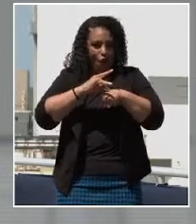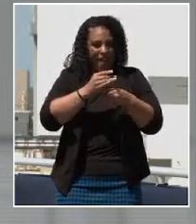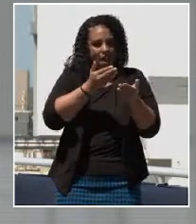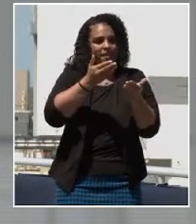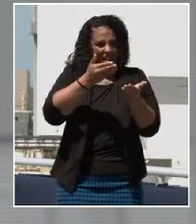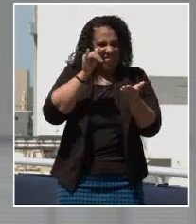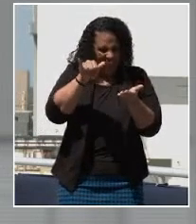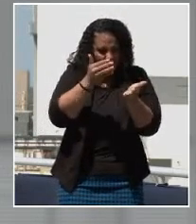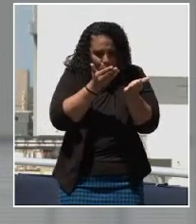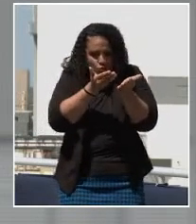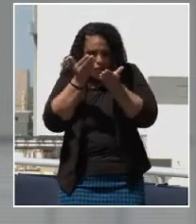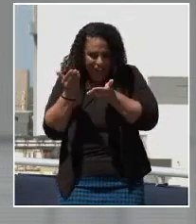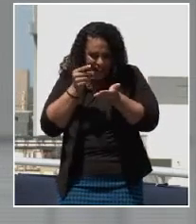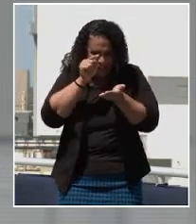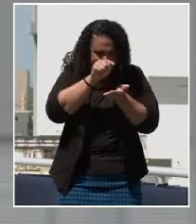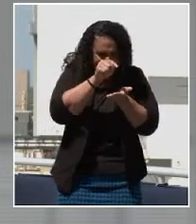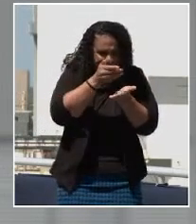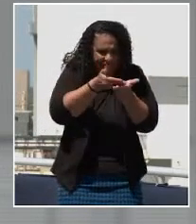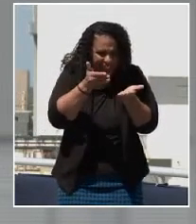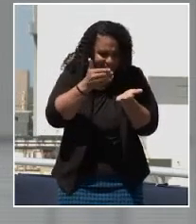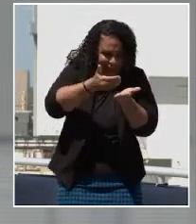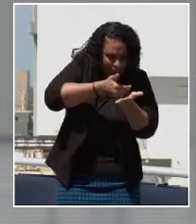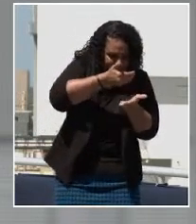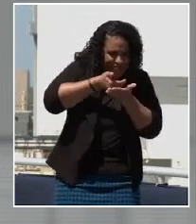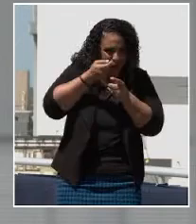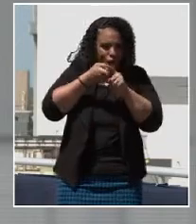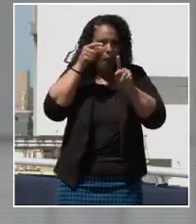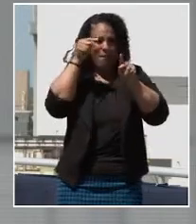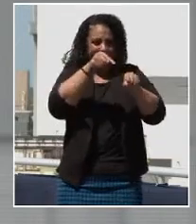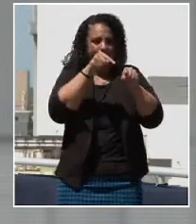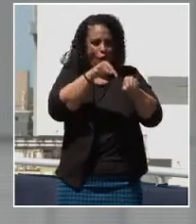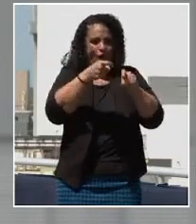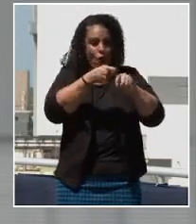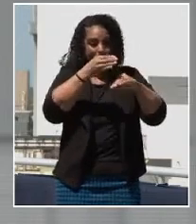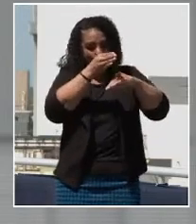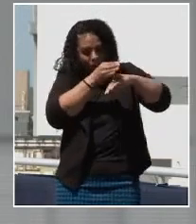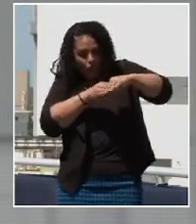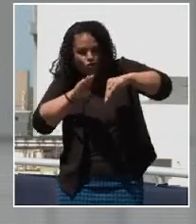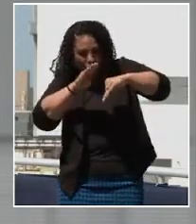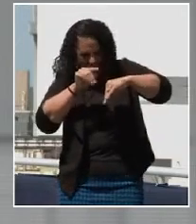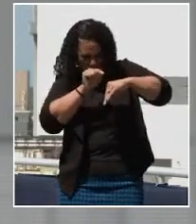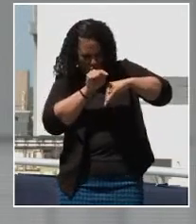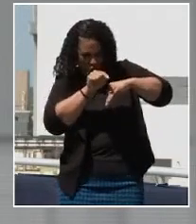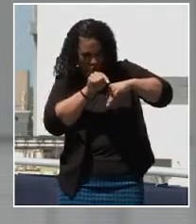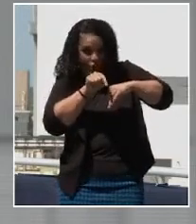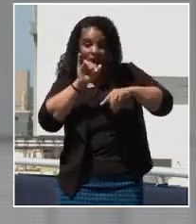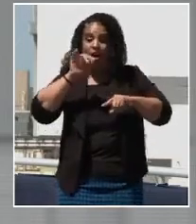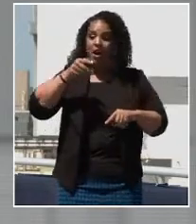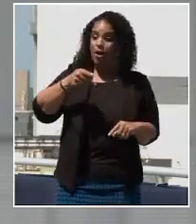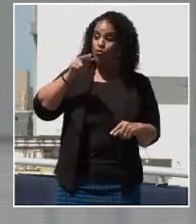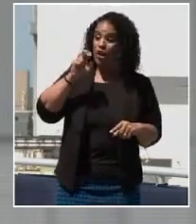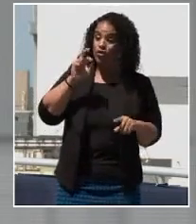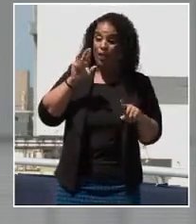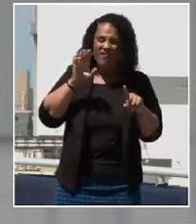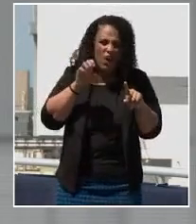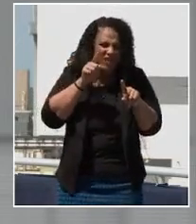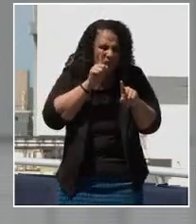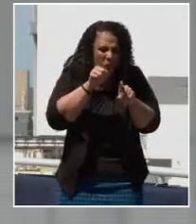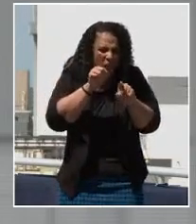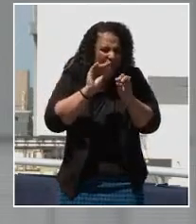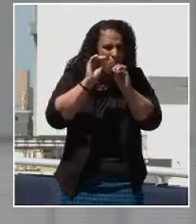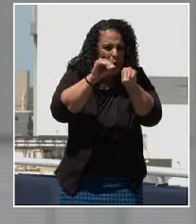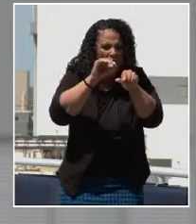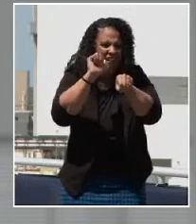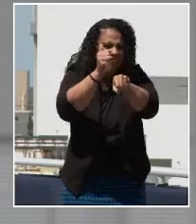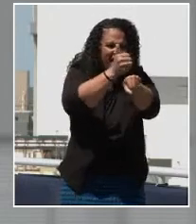samples gathered by perseverance from the crater floor perseverance is putting them at different locations